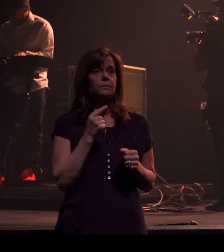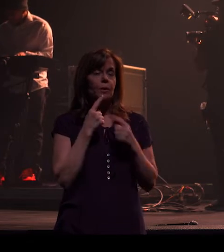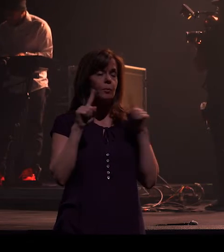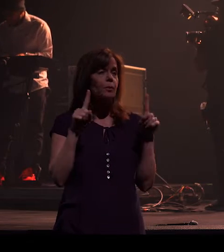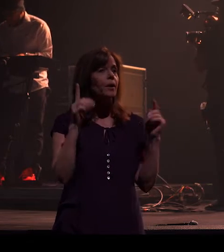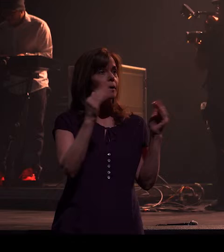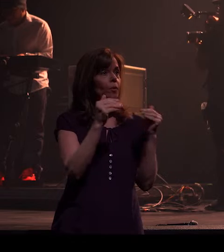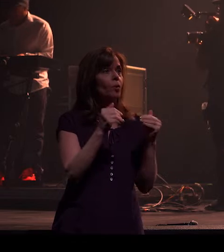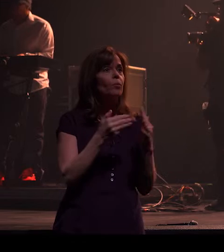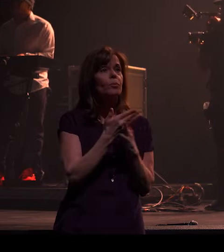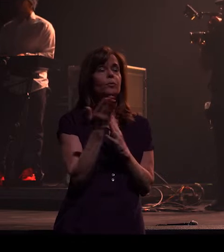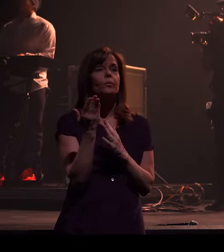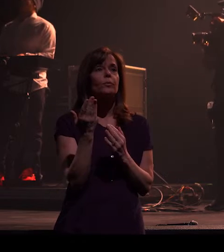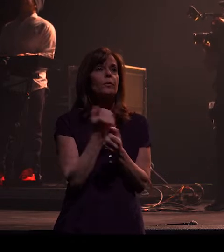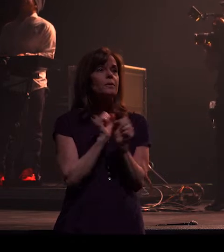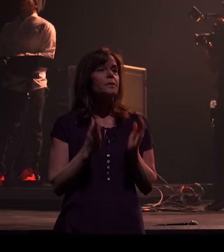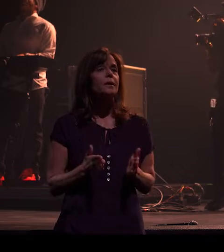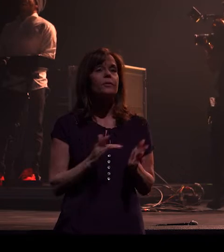Savior, Jesus Christ.